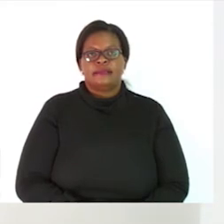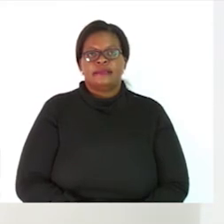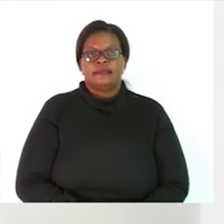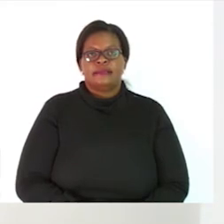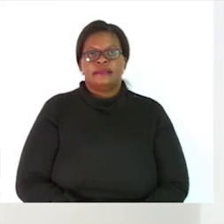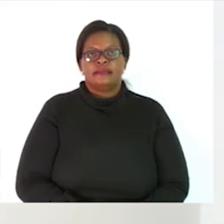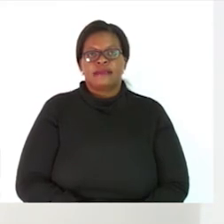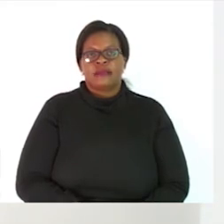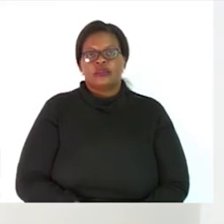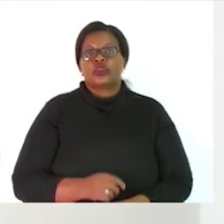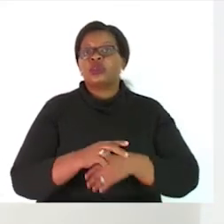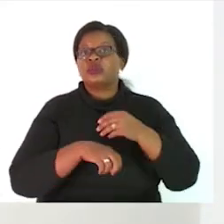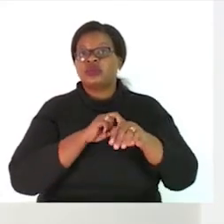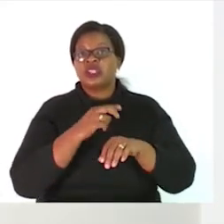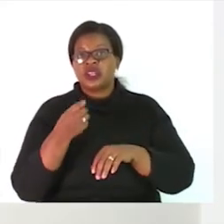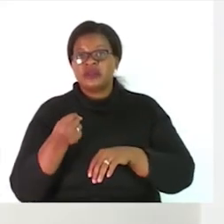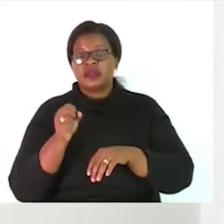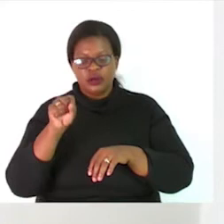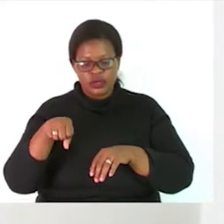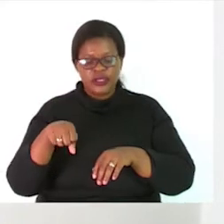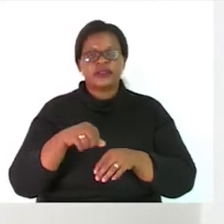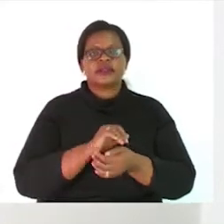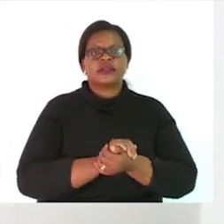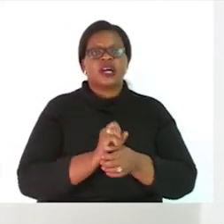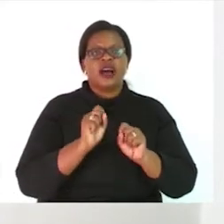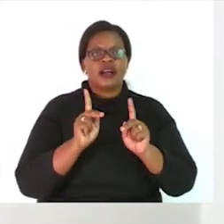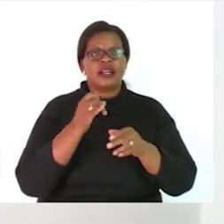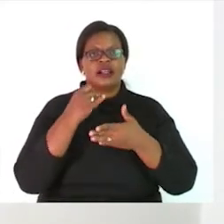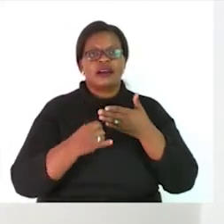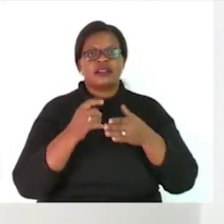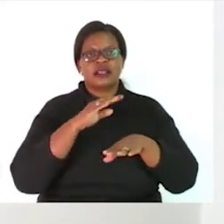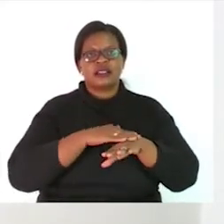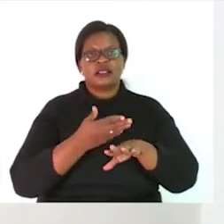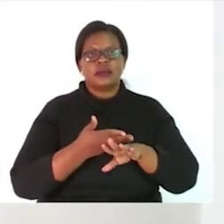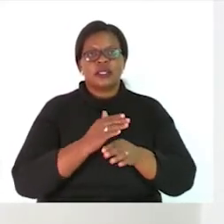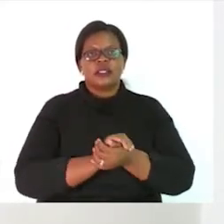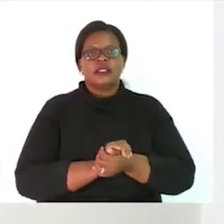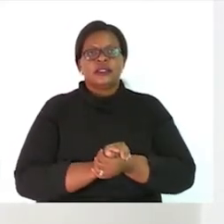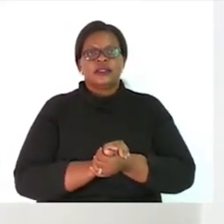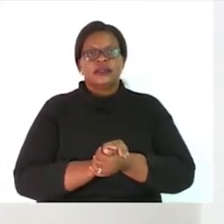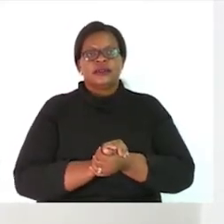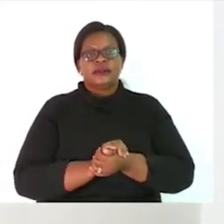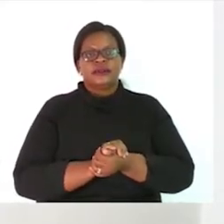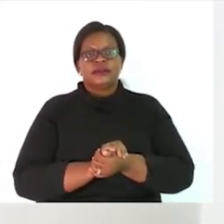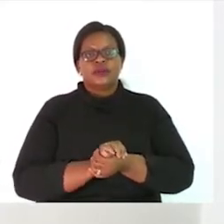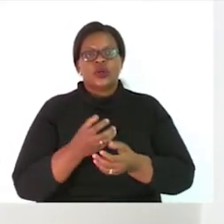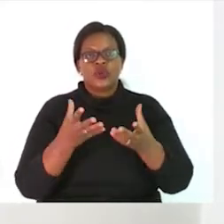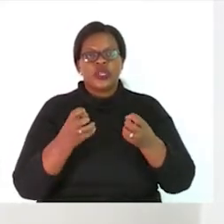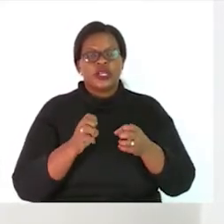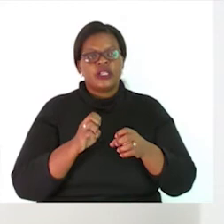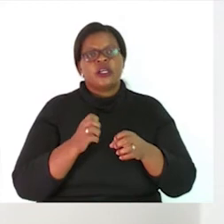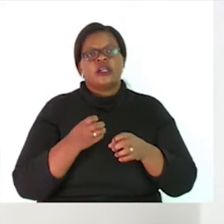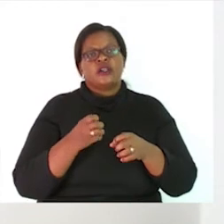Pomwene, are you ready? Right. Our last example is we need to find